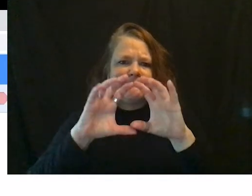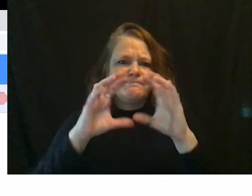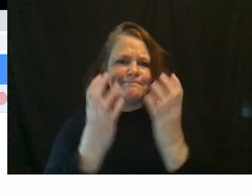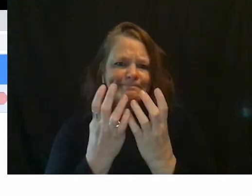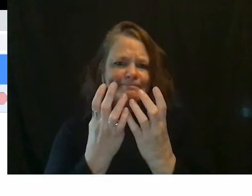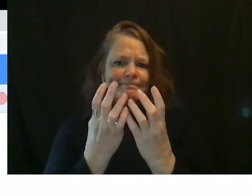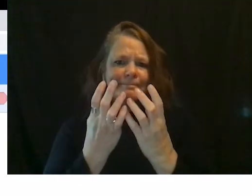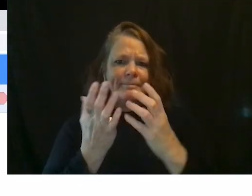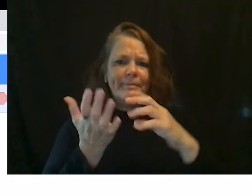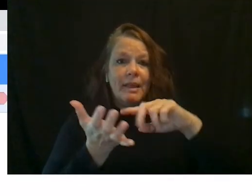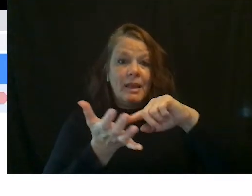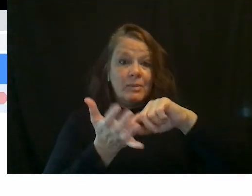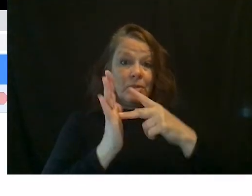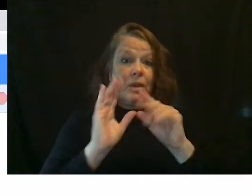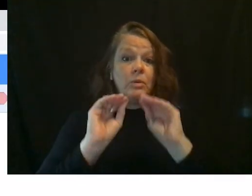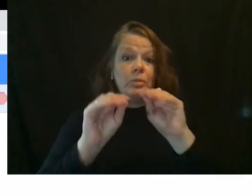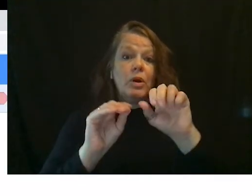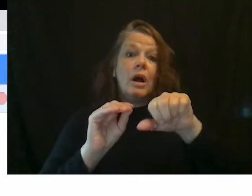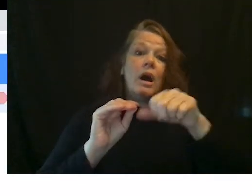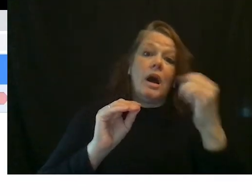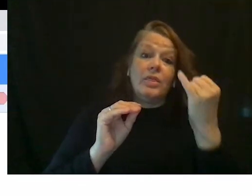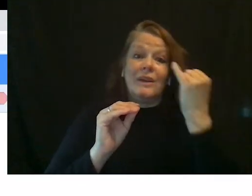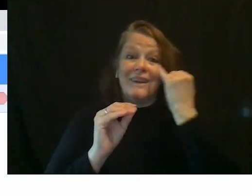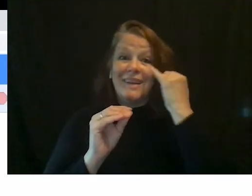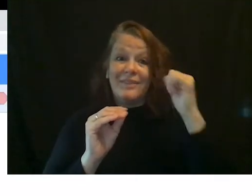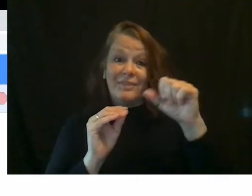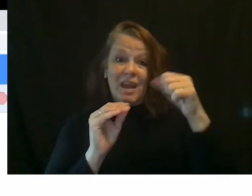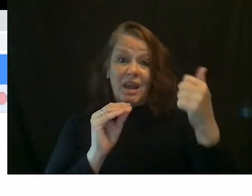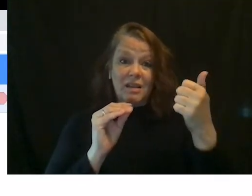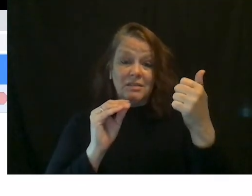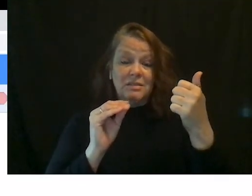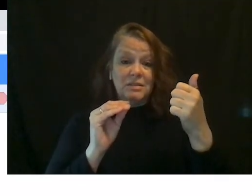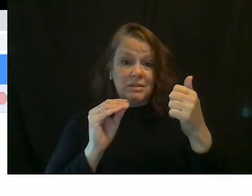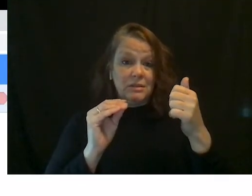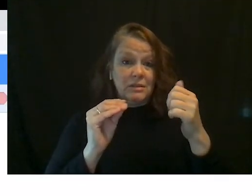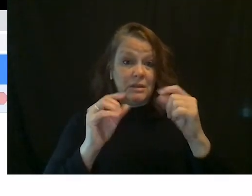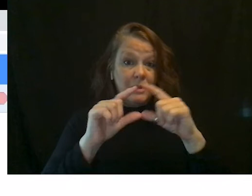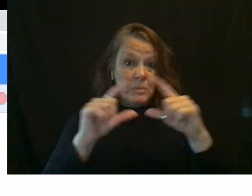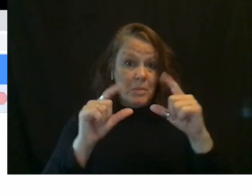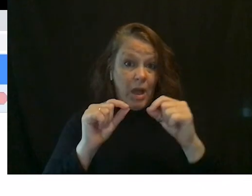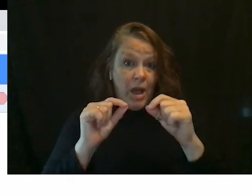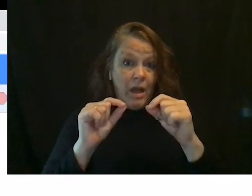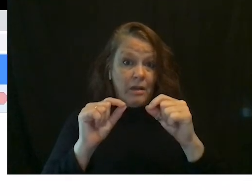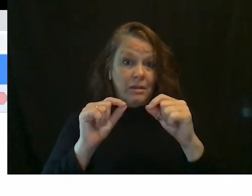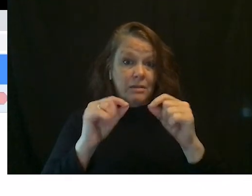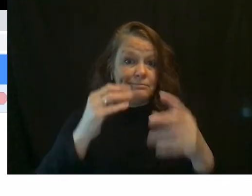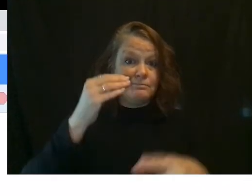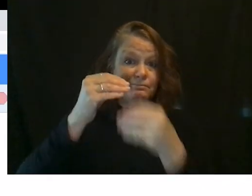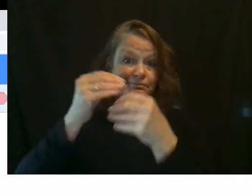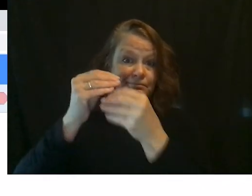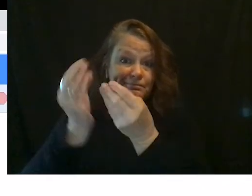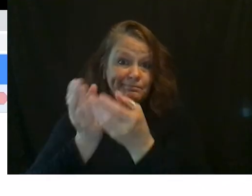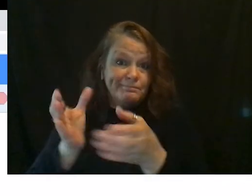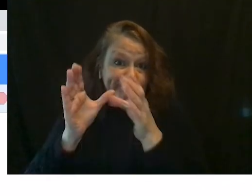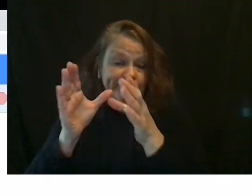another if-else block in a single if-else block, so you can check more conditions, or you can have more